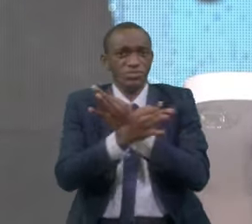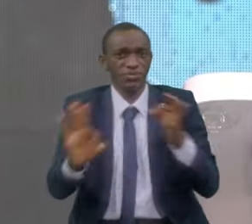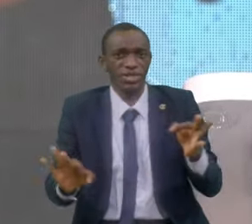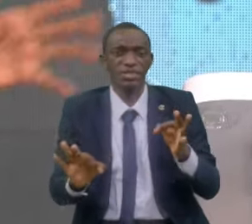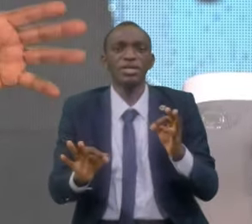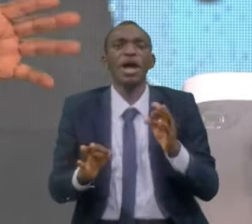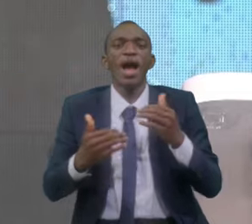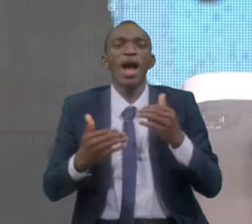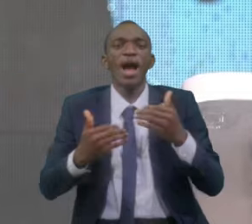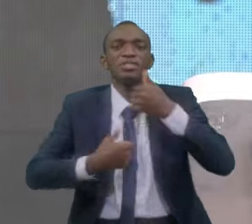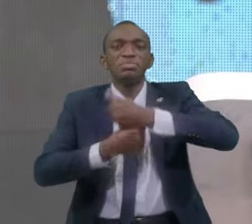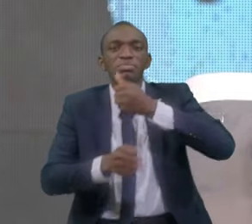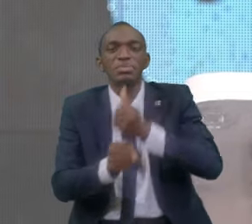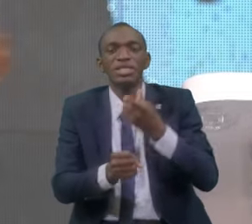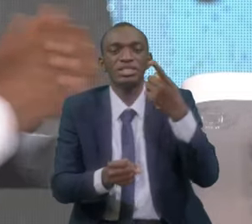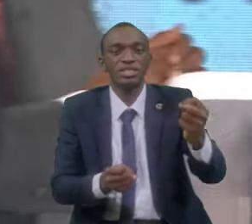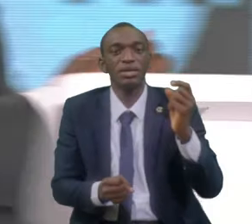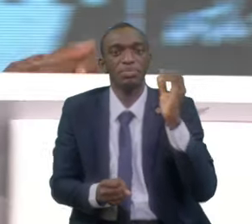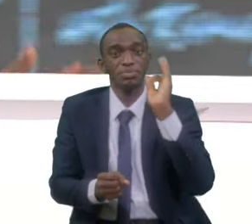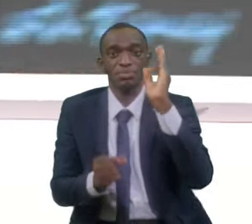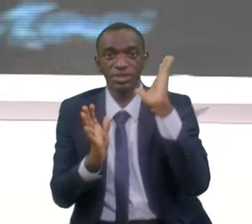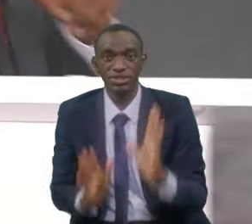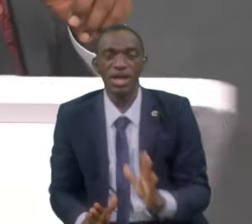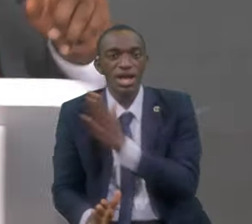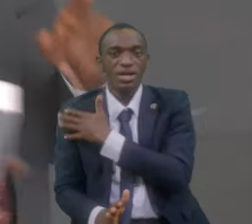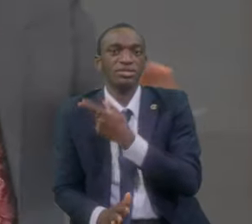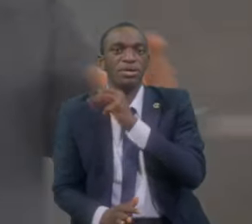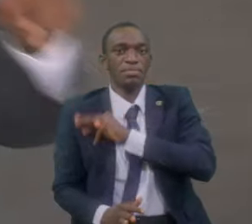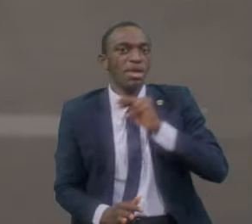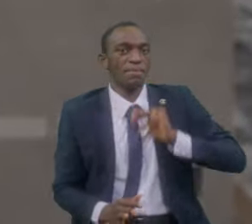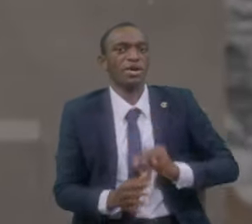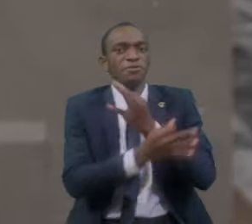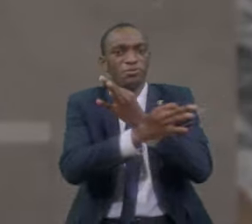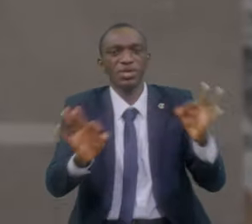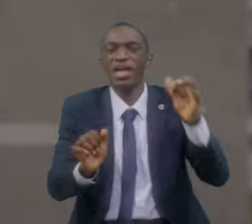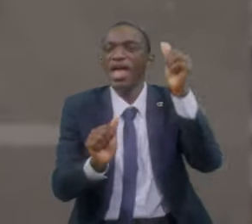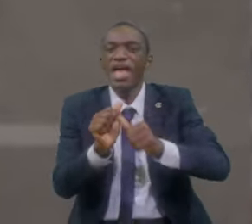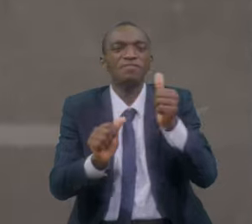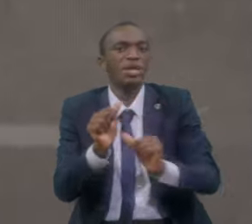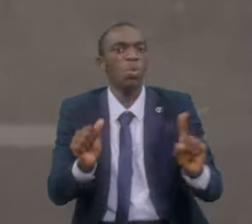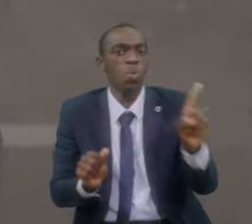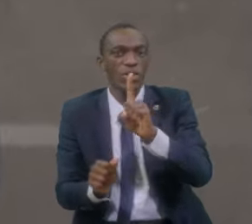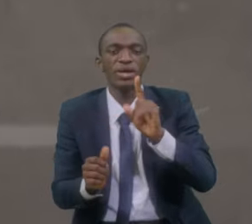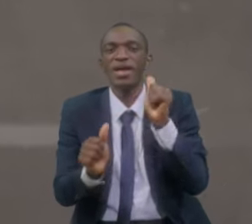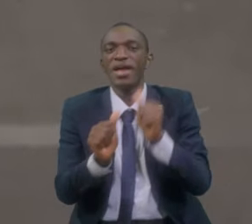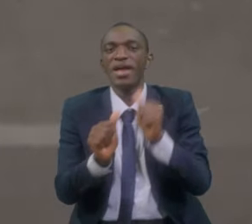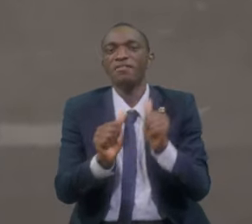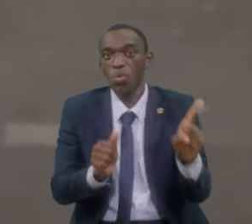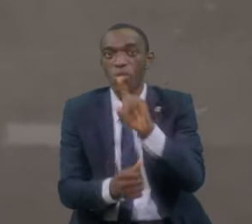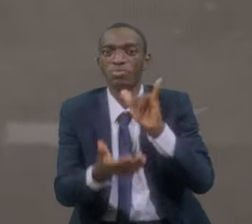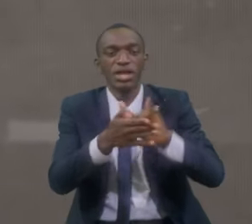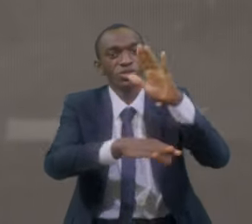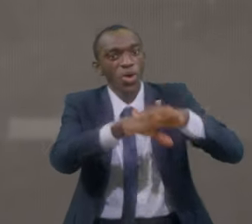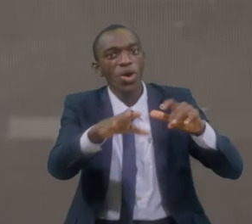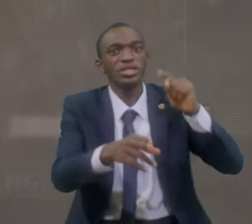minister, the member free, has made everyone, everyone that calls on the name of the